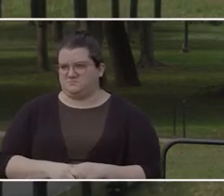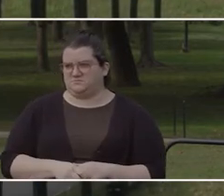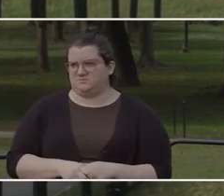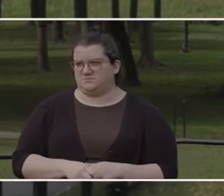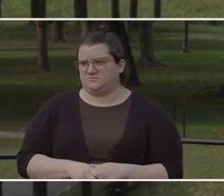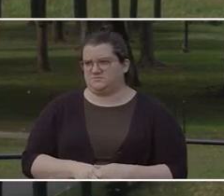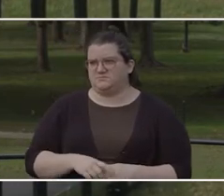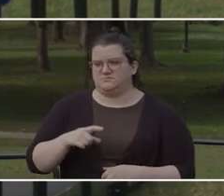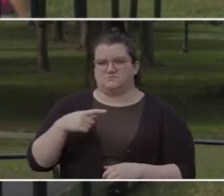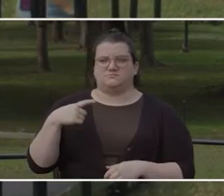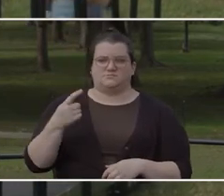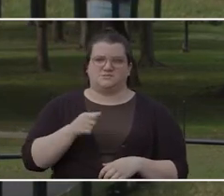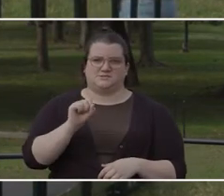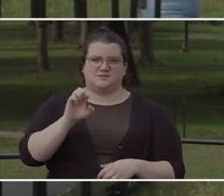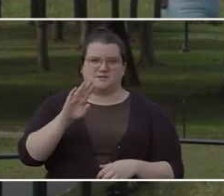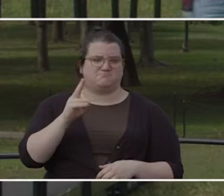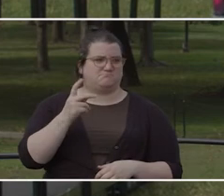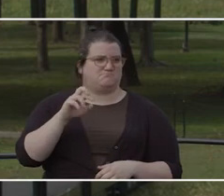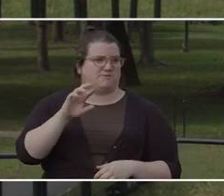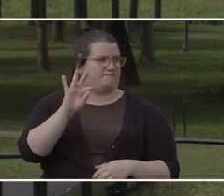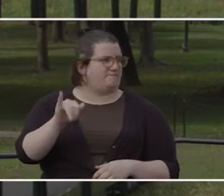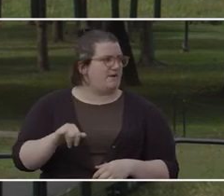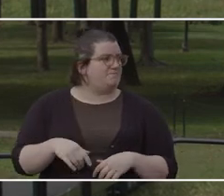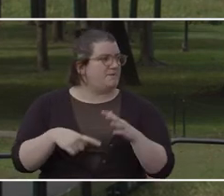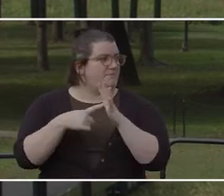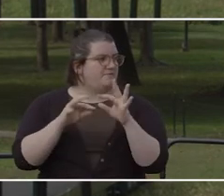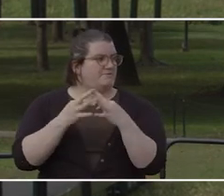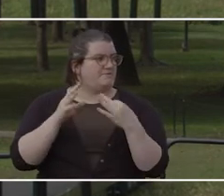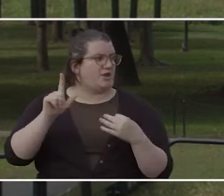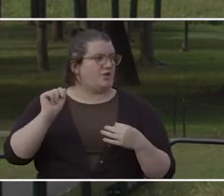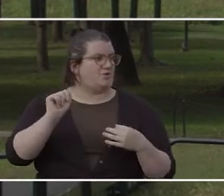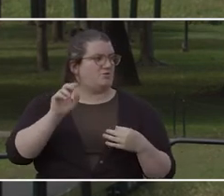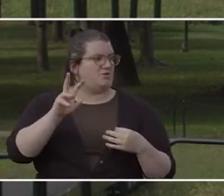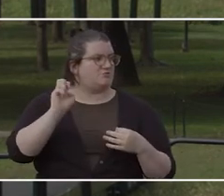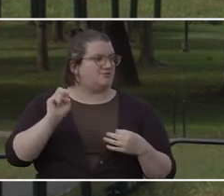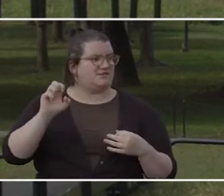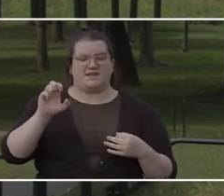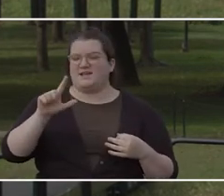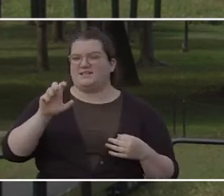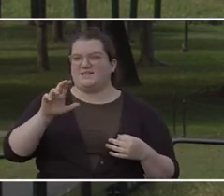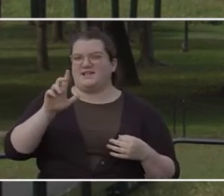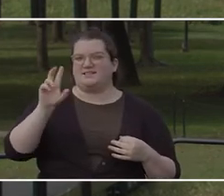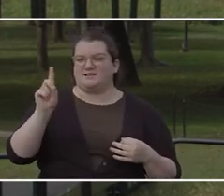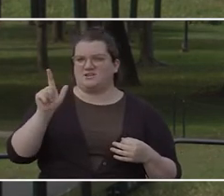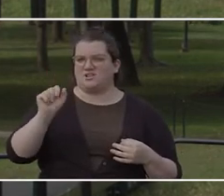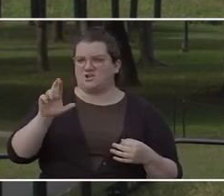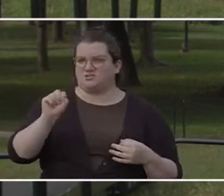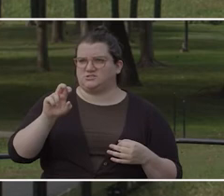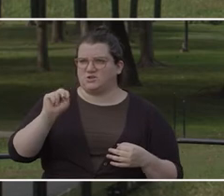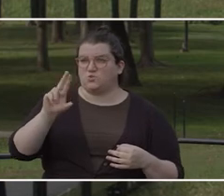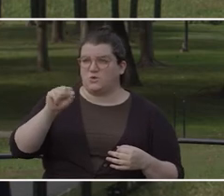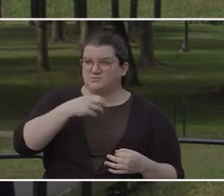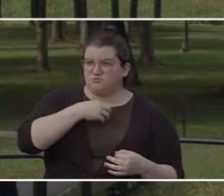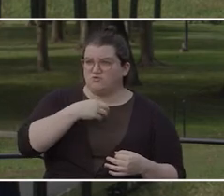On behalf of the family of Lawrence Leland Larson, U.S. Marine Corps, Vietnam,